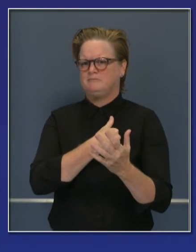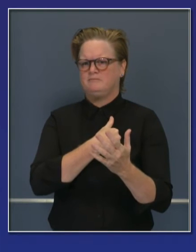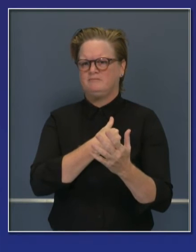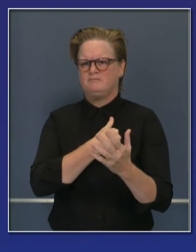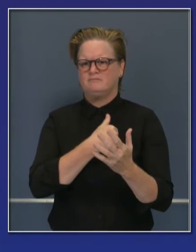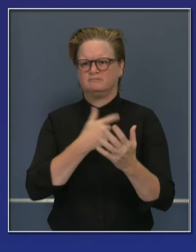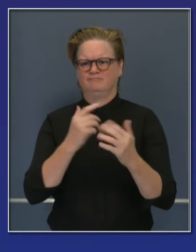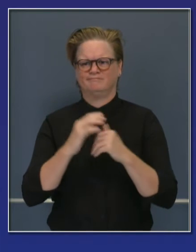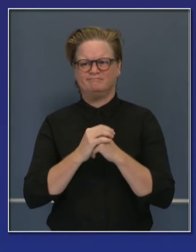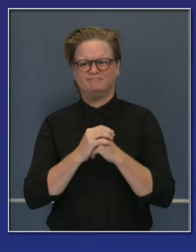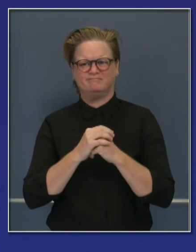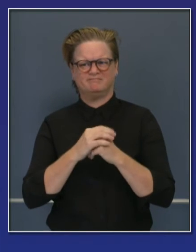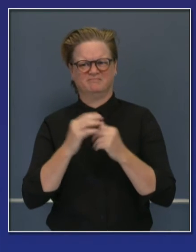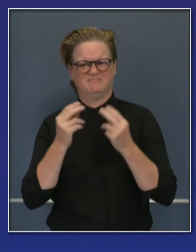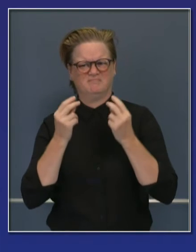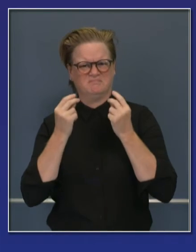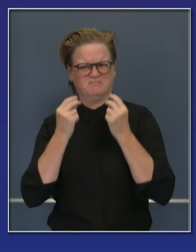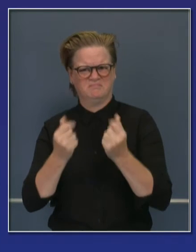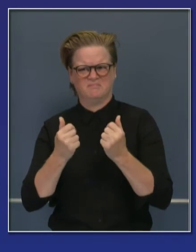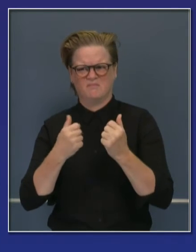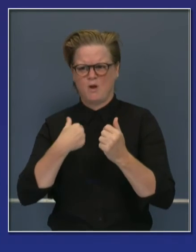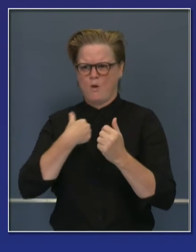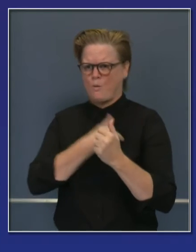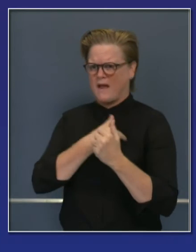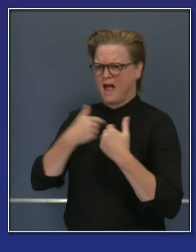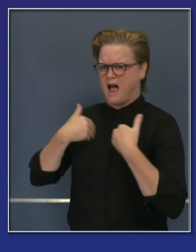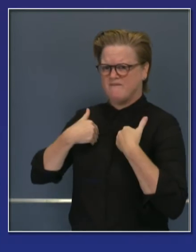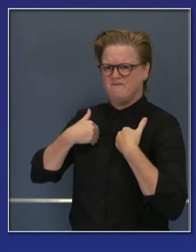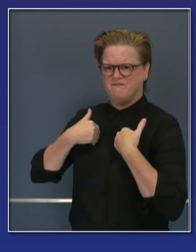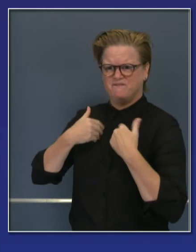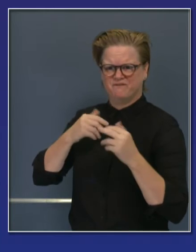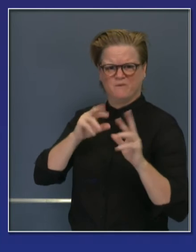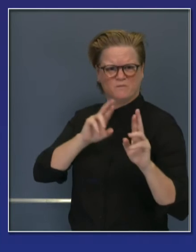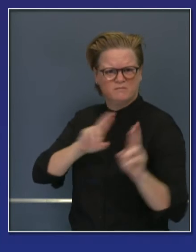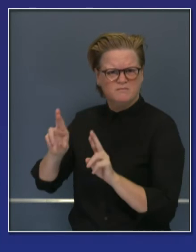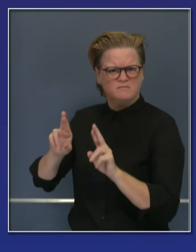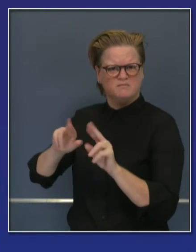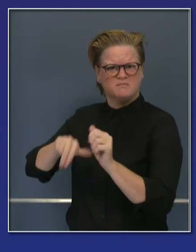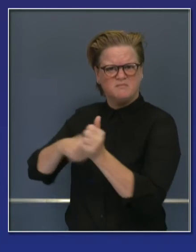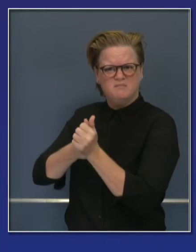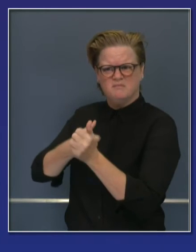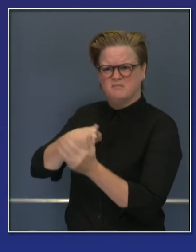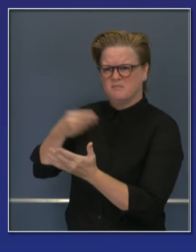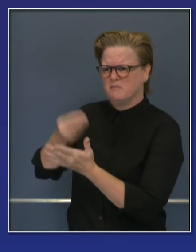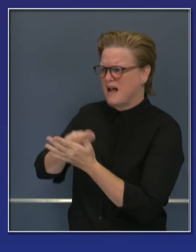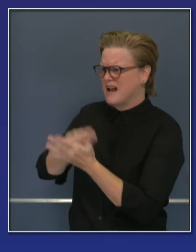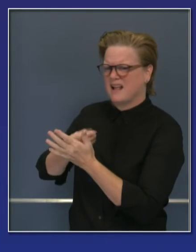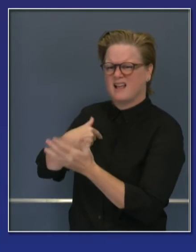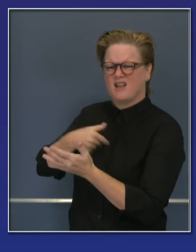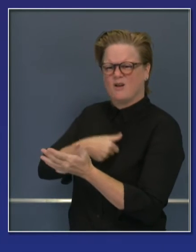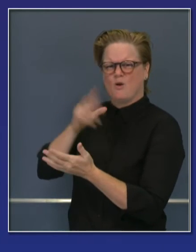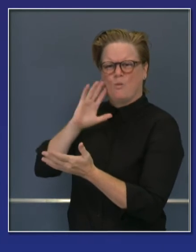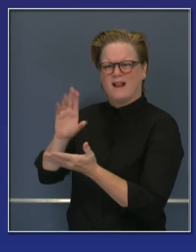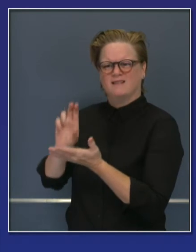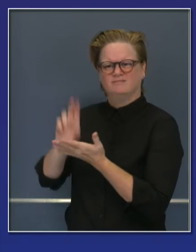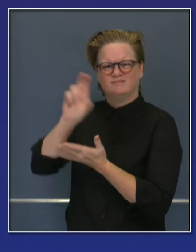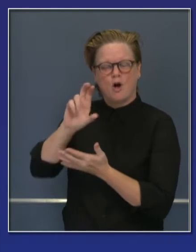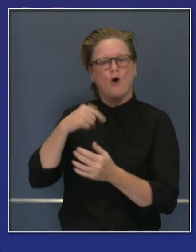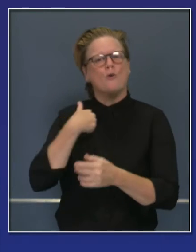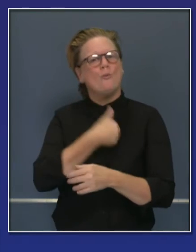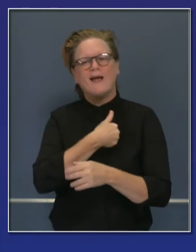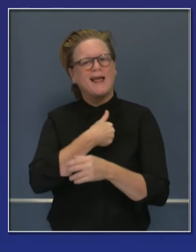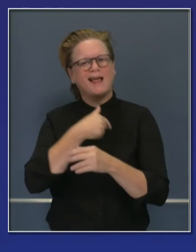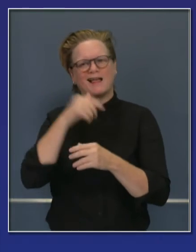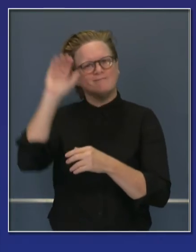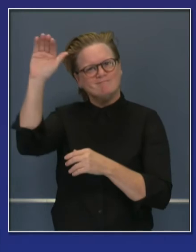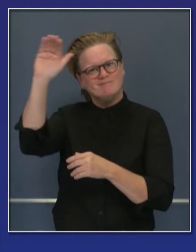resources. We maintain a resourceful mindset. We obviously need more support from the federal government, particularly as we get into phase